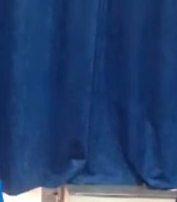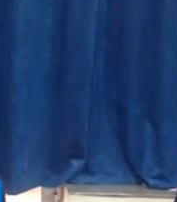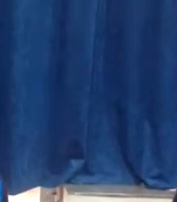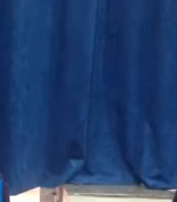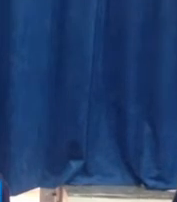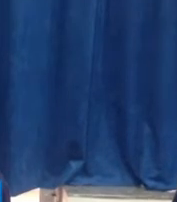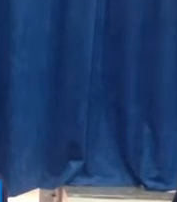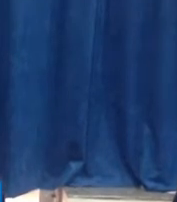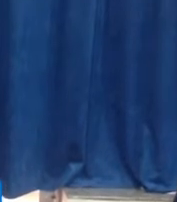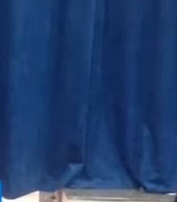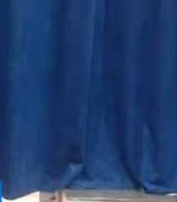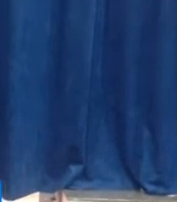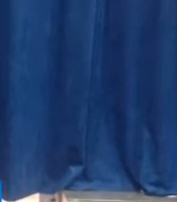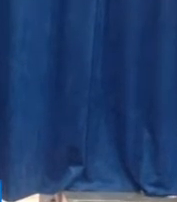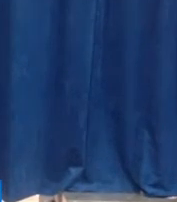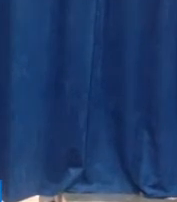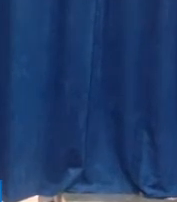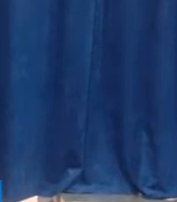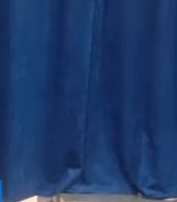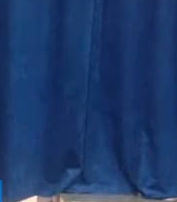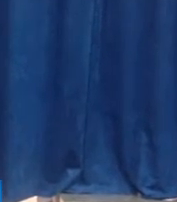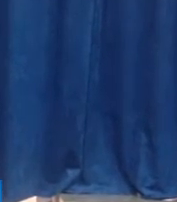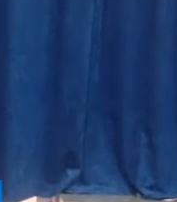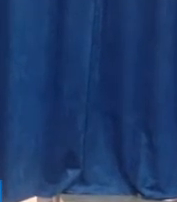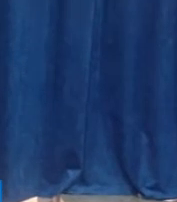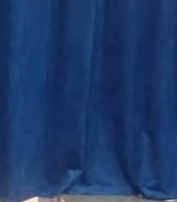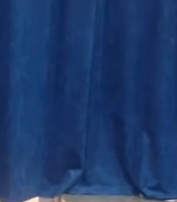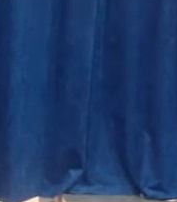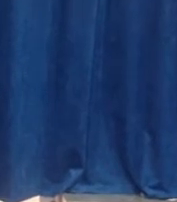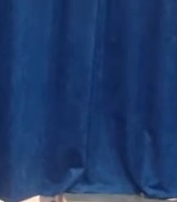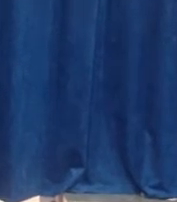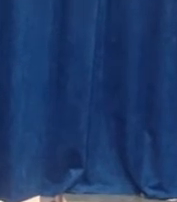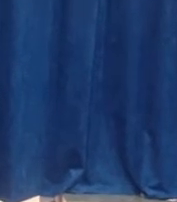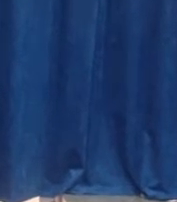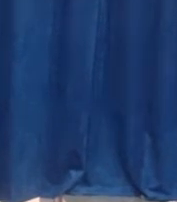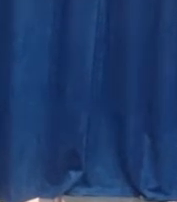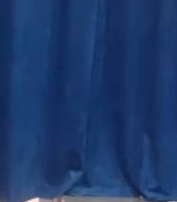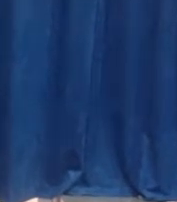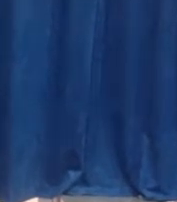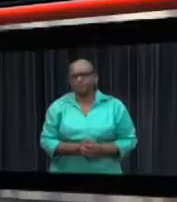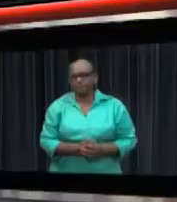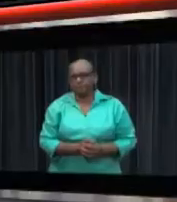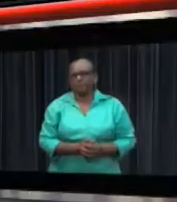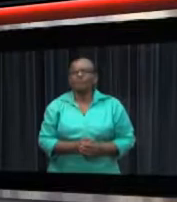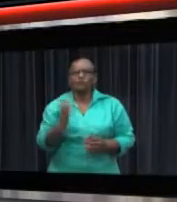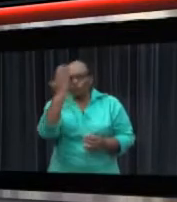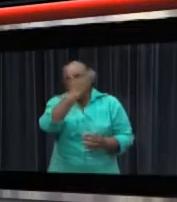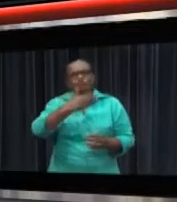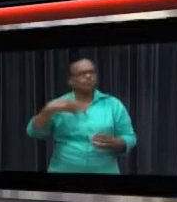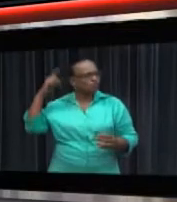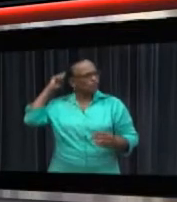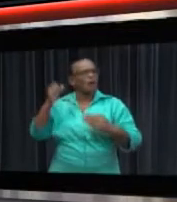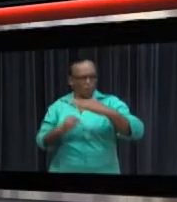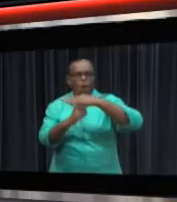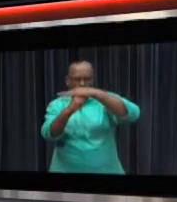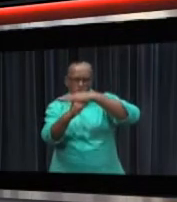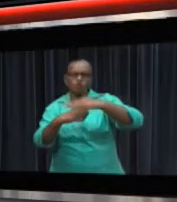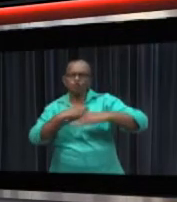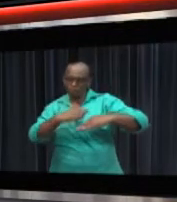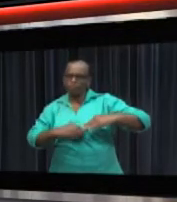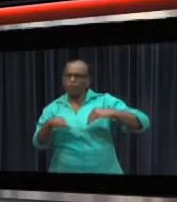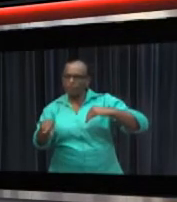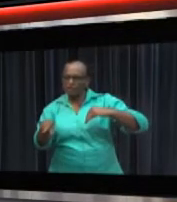criminal violence, education, health is very important, so many issues. Suriname